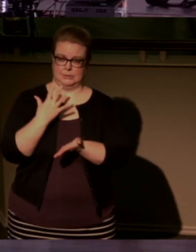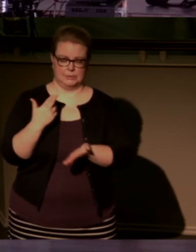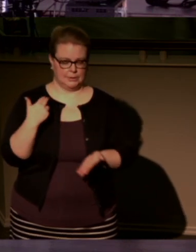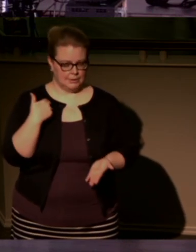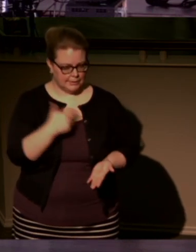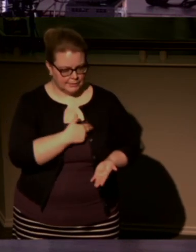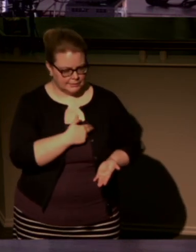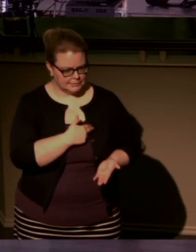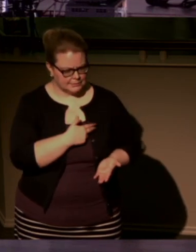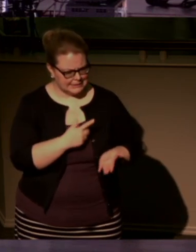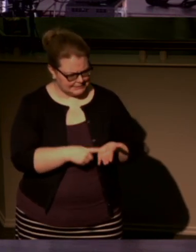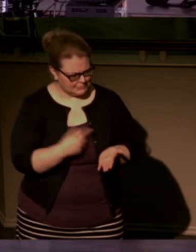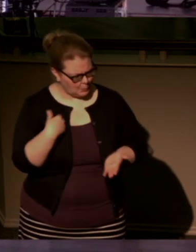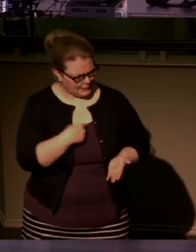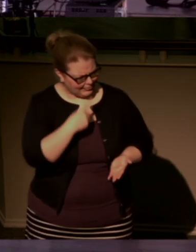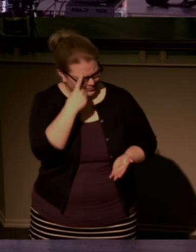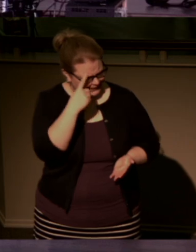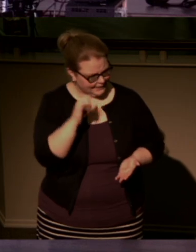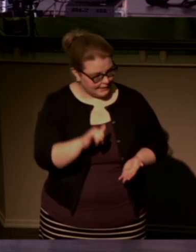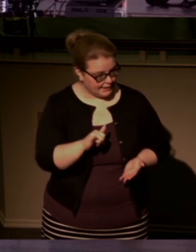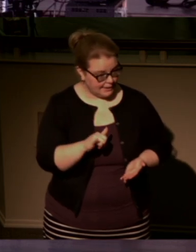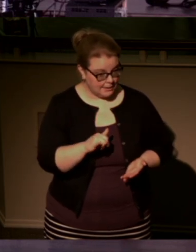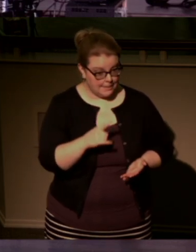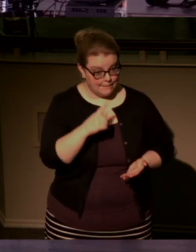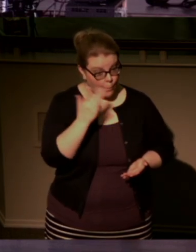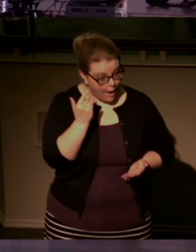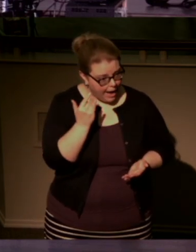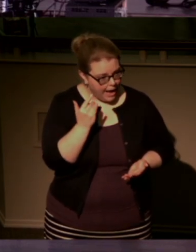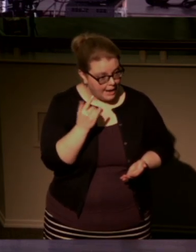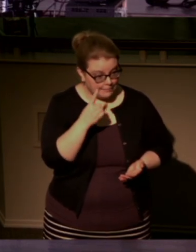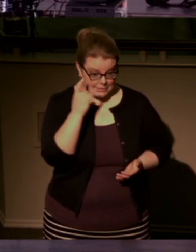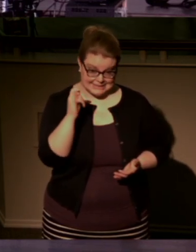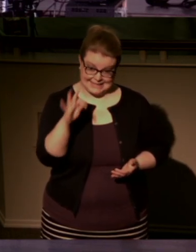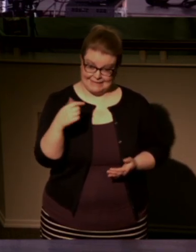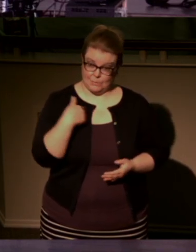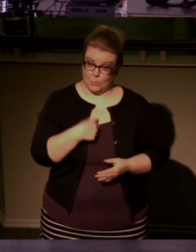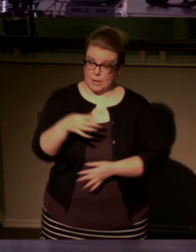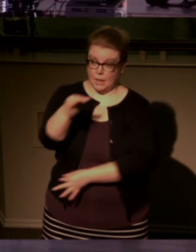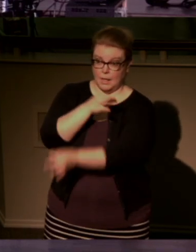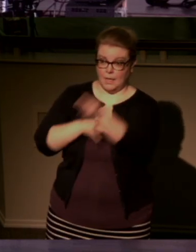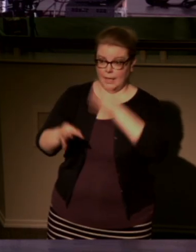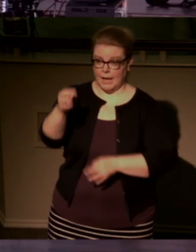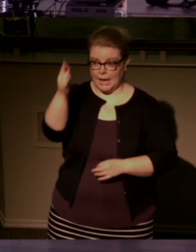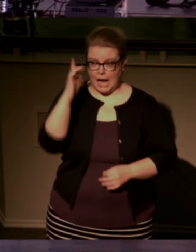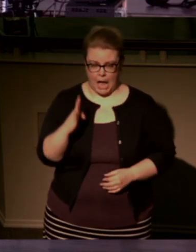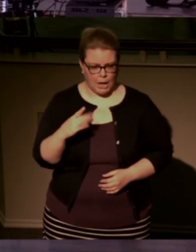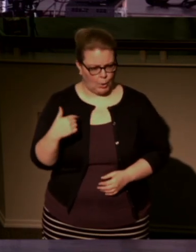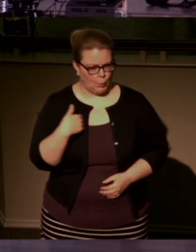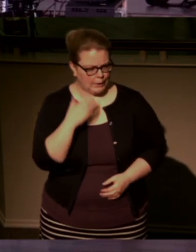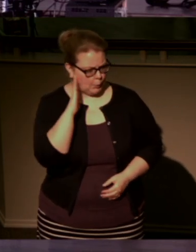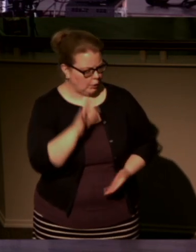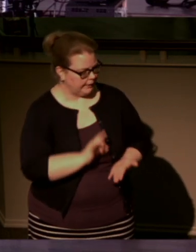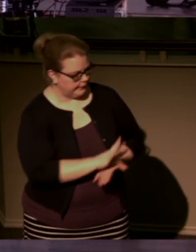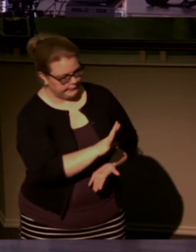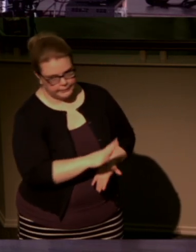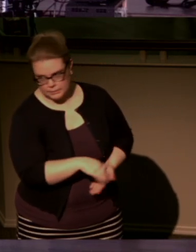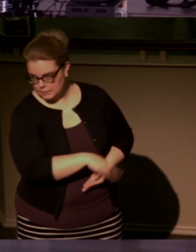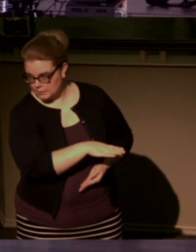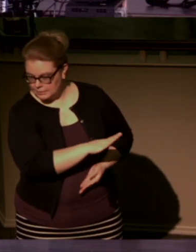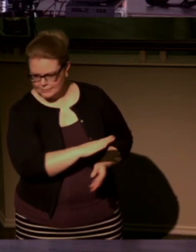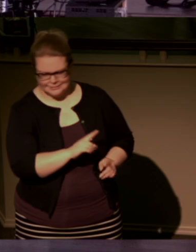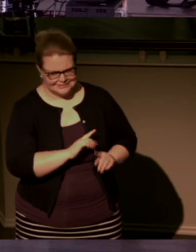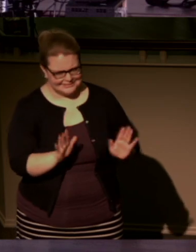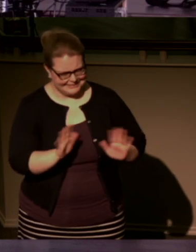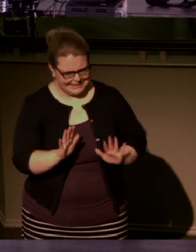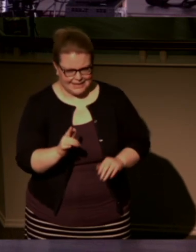And the reason we think that is because that's what we would have done. That's what we felt like doing. But God